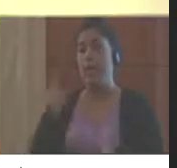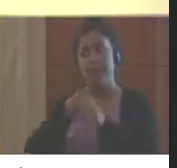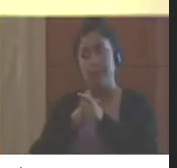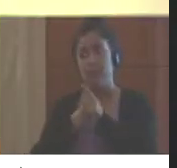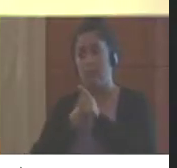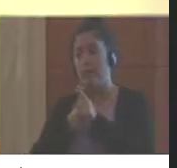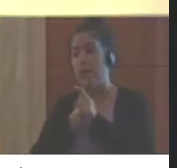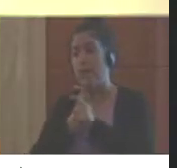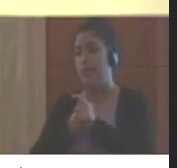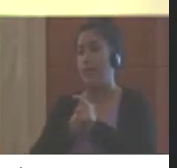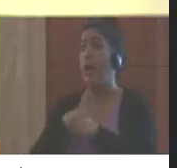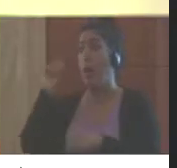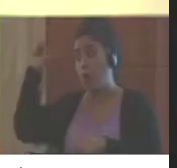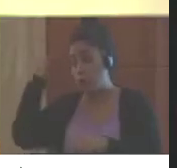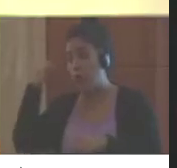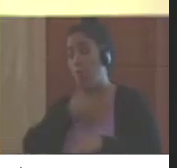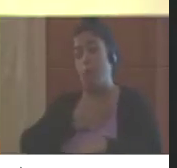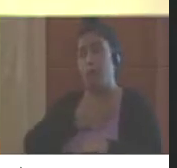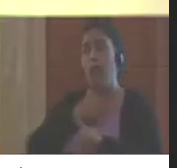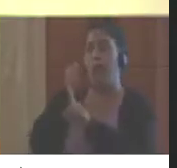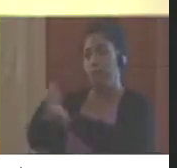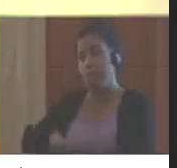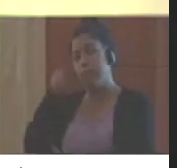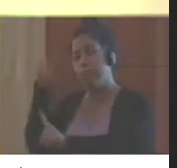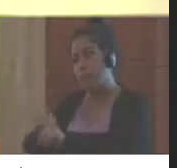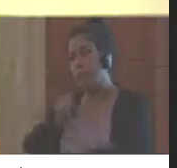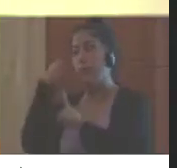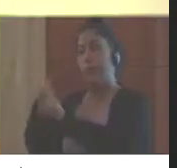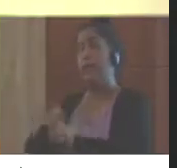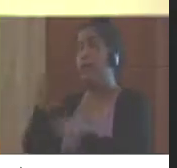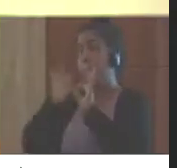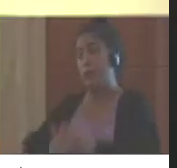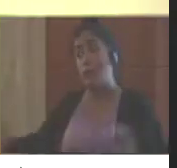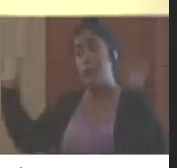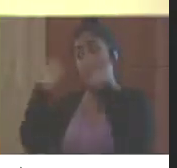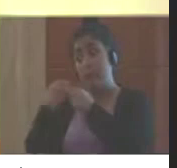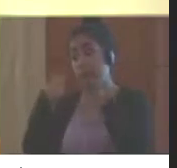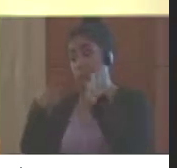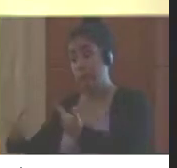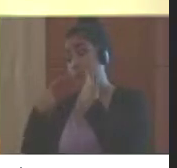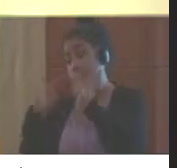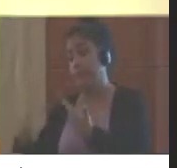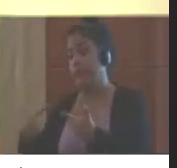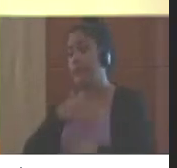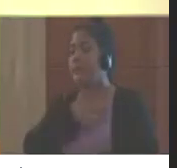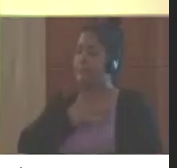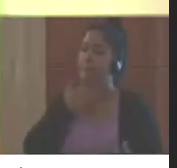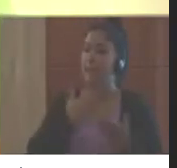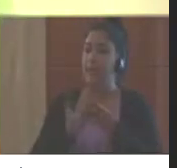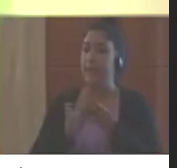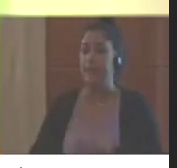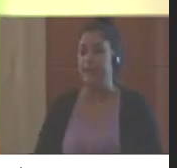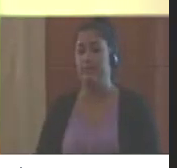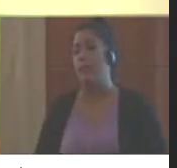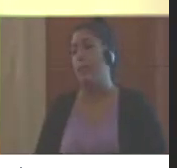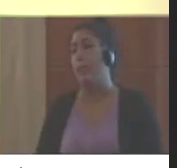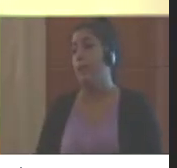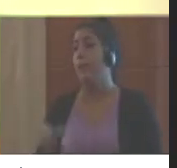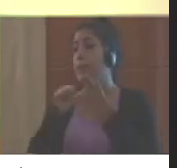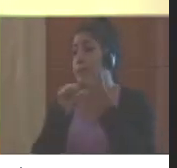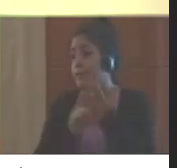trained and sensibilized on everything that has to do with being a part of the solution and working towards a better